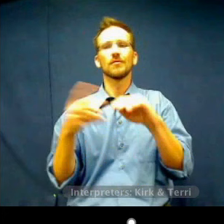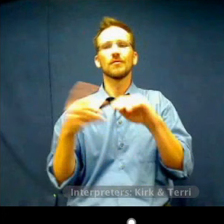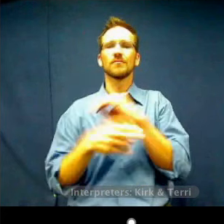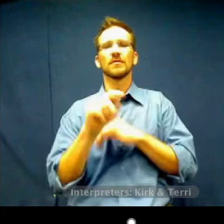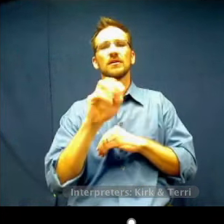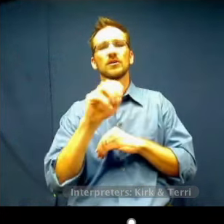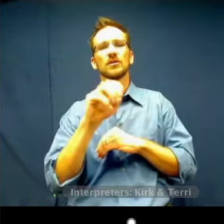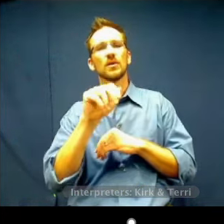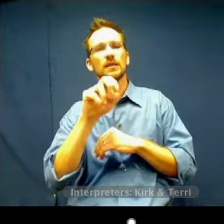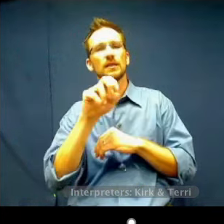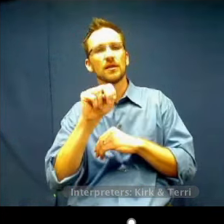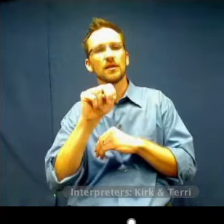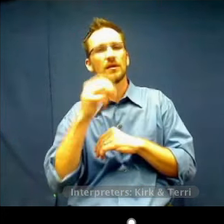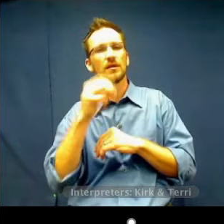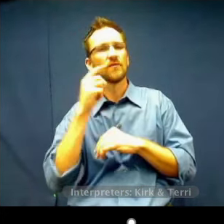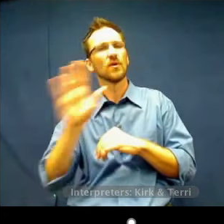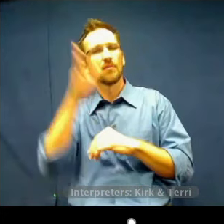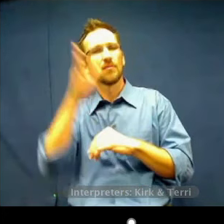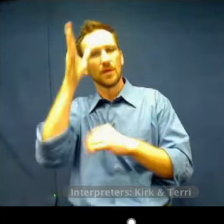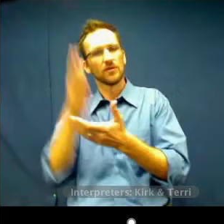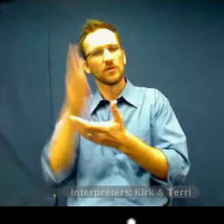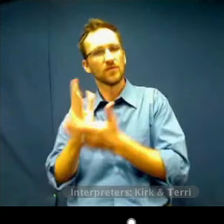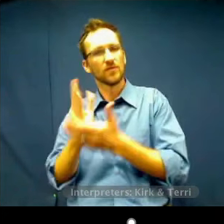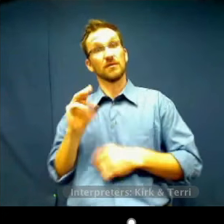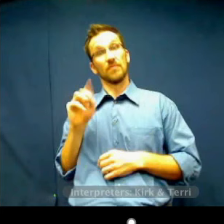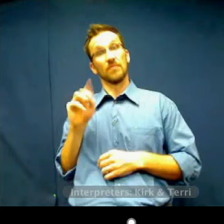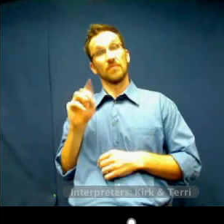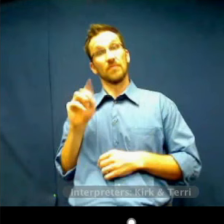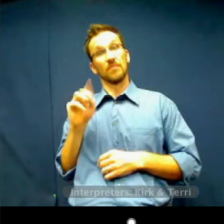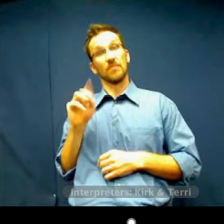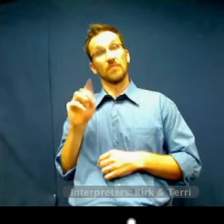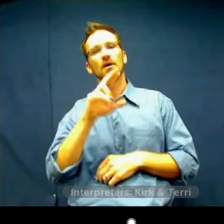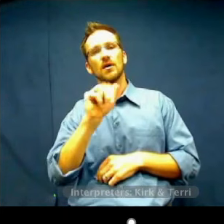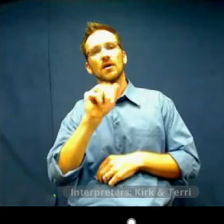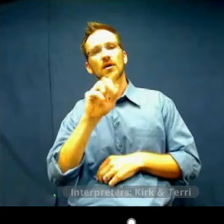adopt. Just depends on your state.